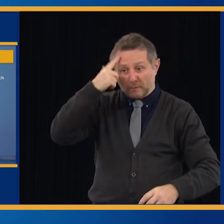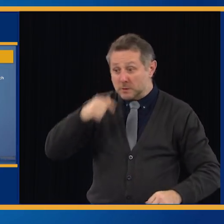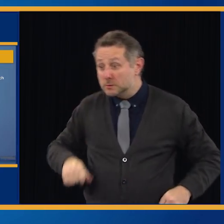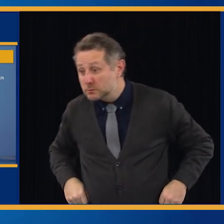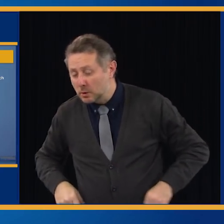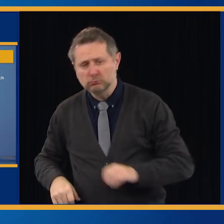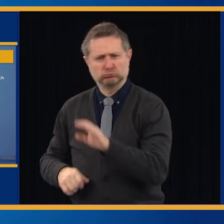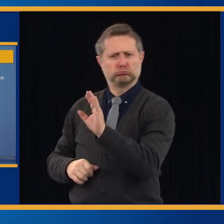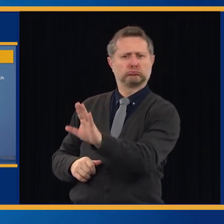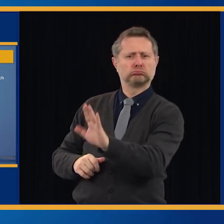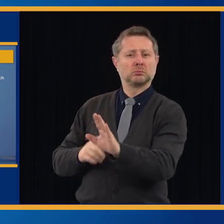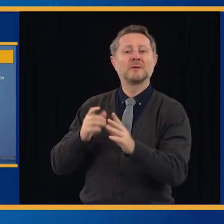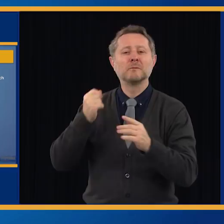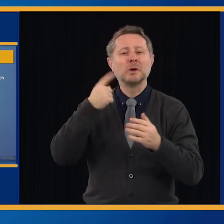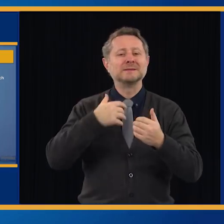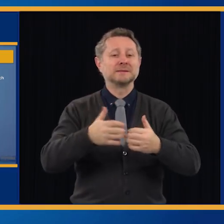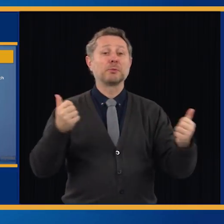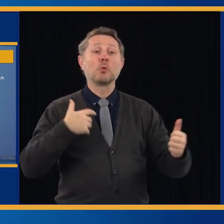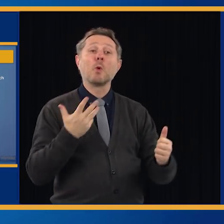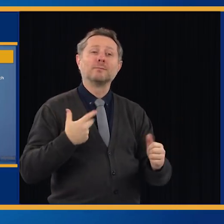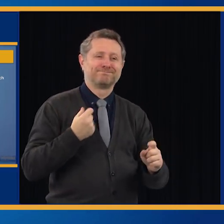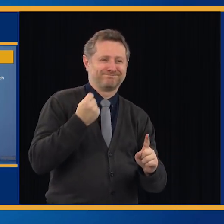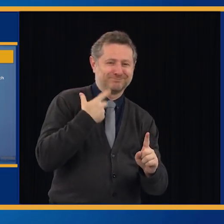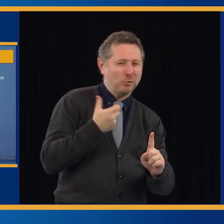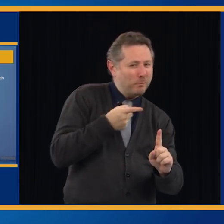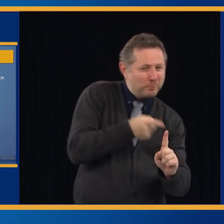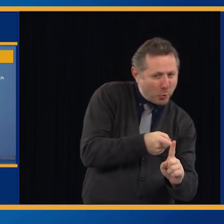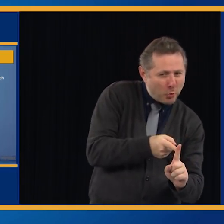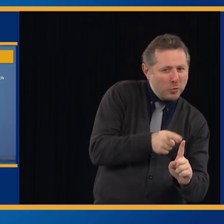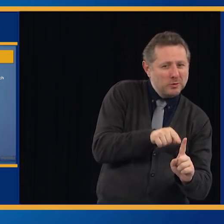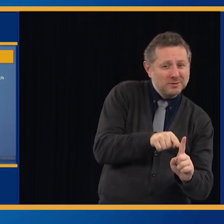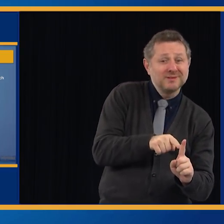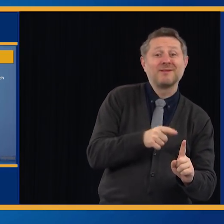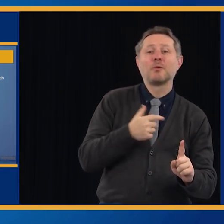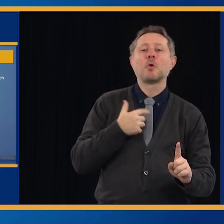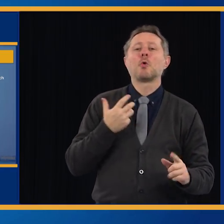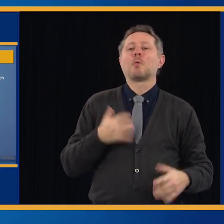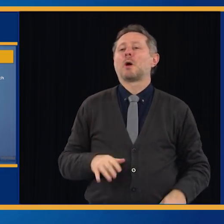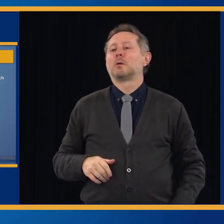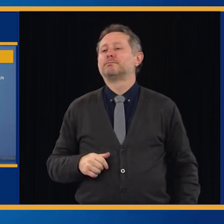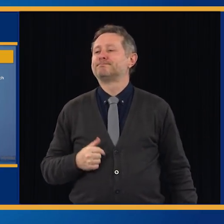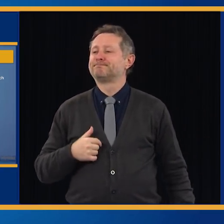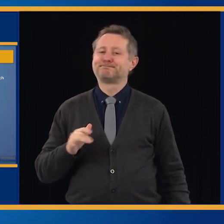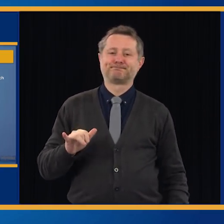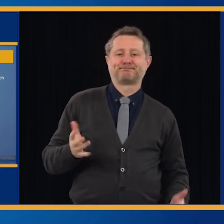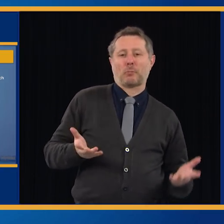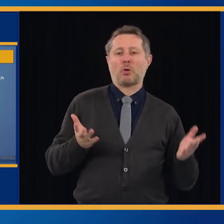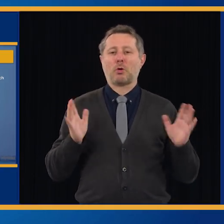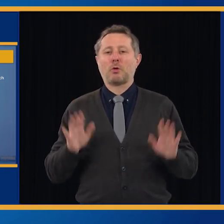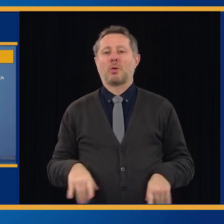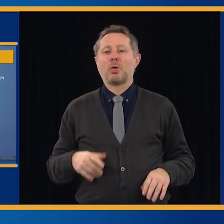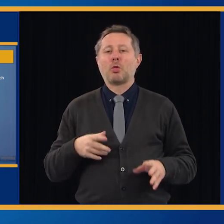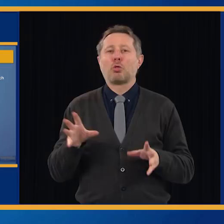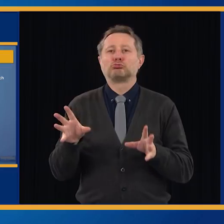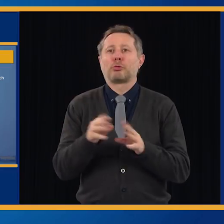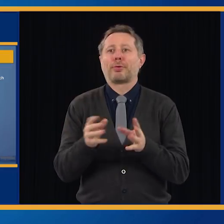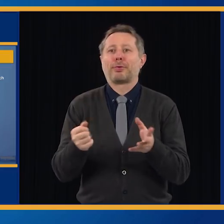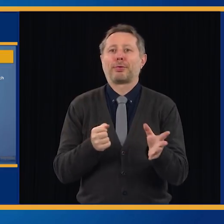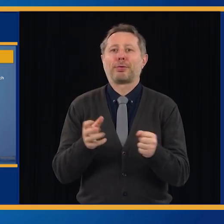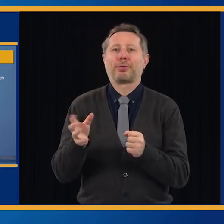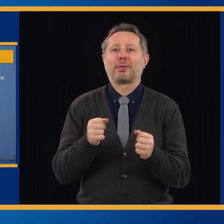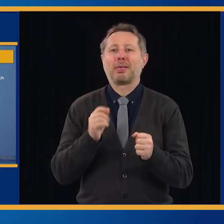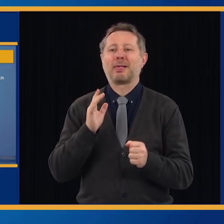Separate point, make sure you don't have what we call attractive nuisances, not really the right use of the term.